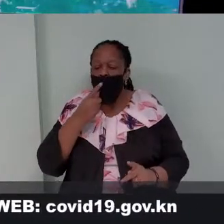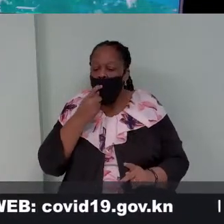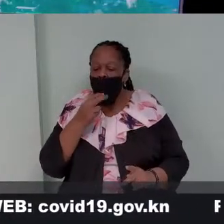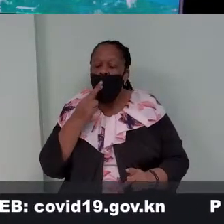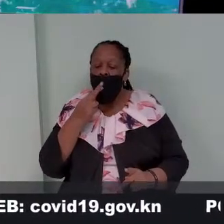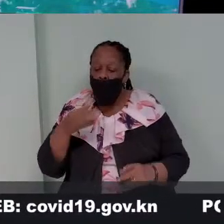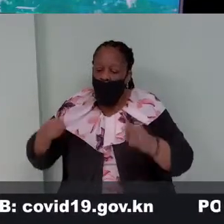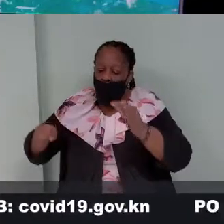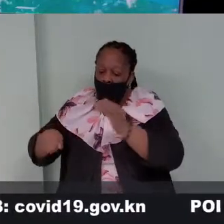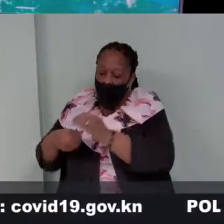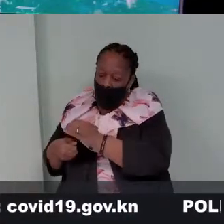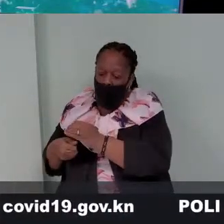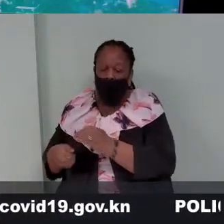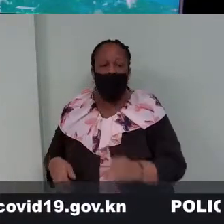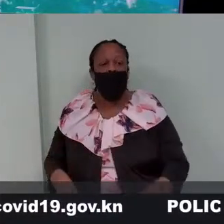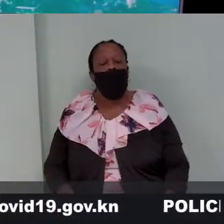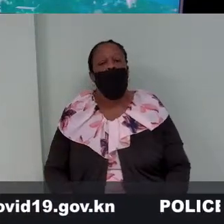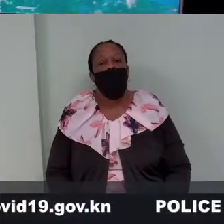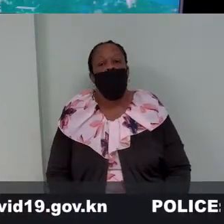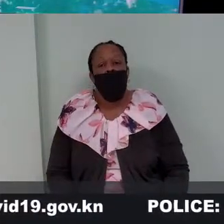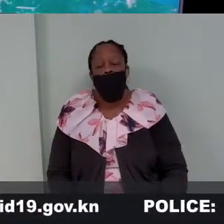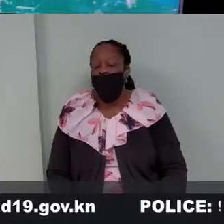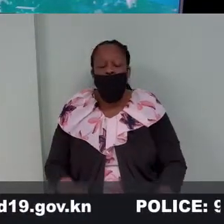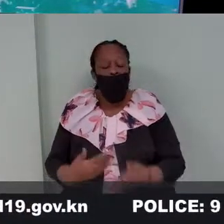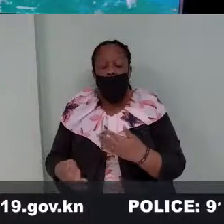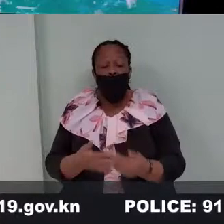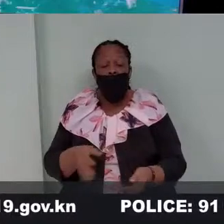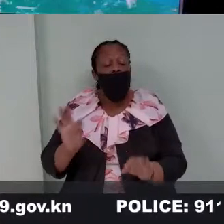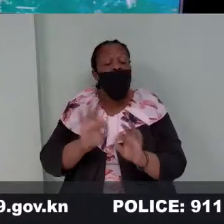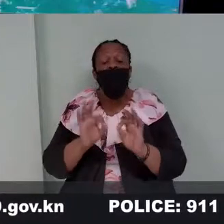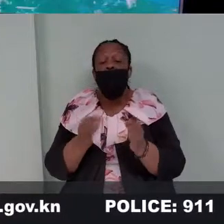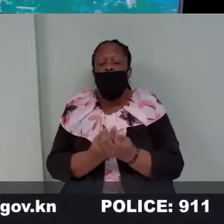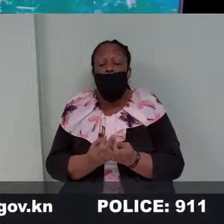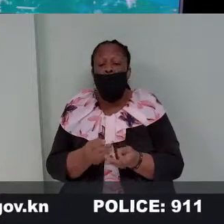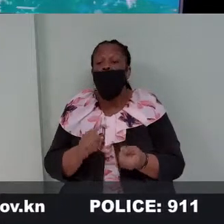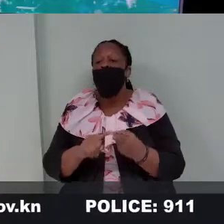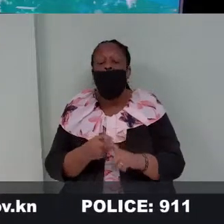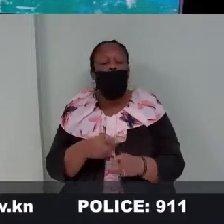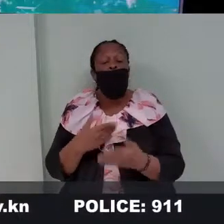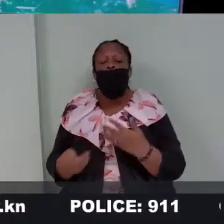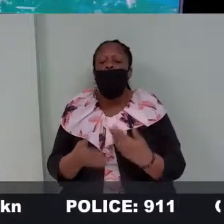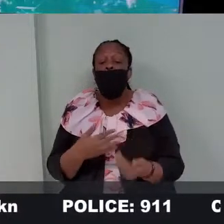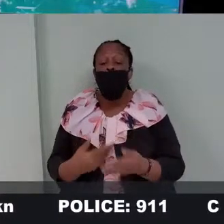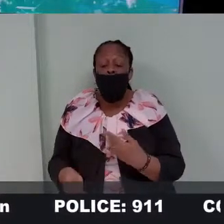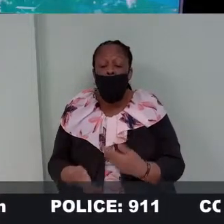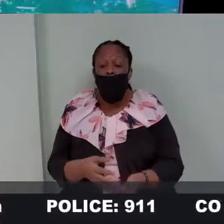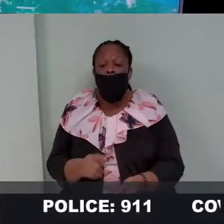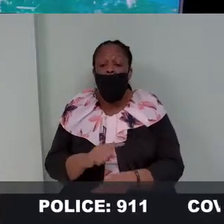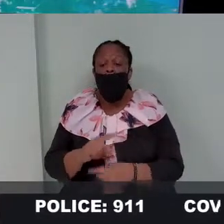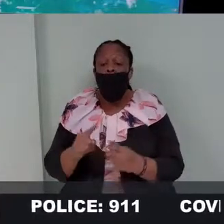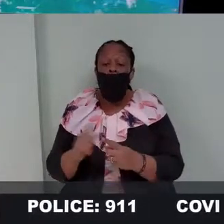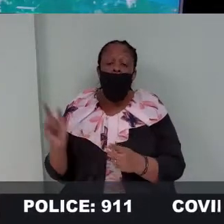don't intend at this present moment to lower our standards as we have them right now.